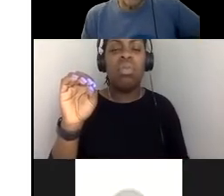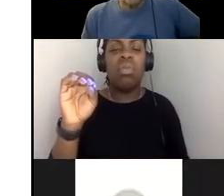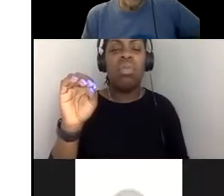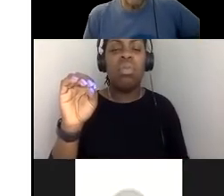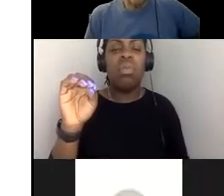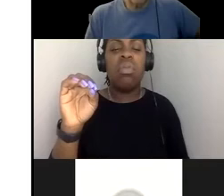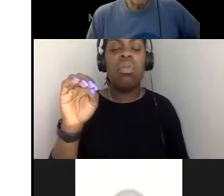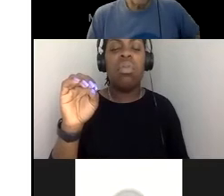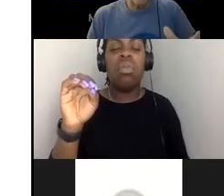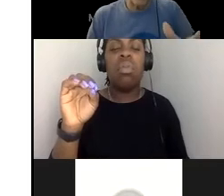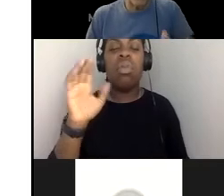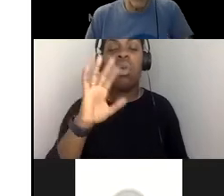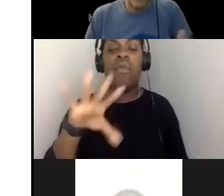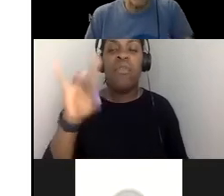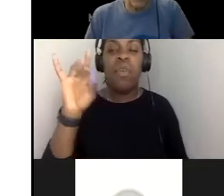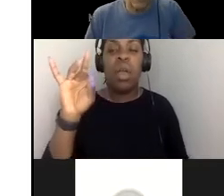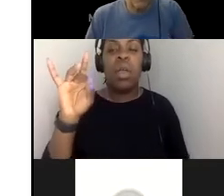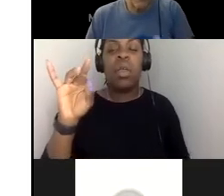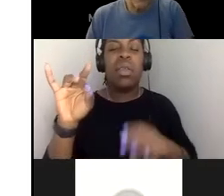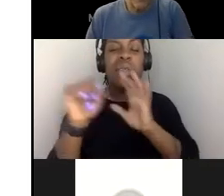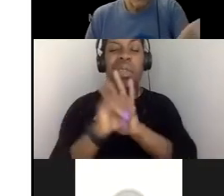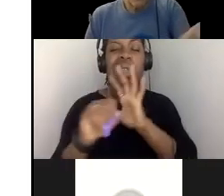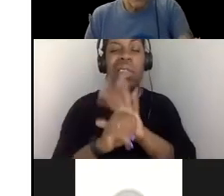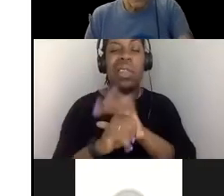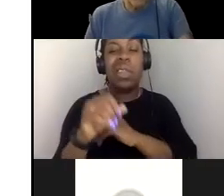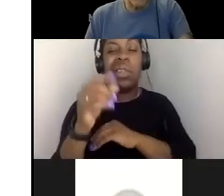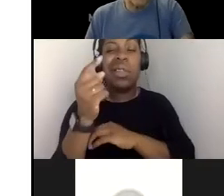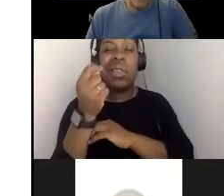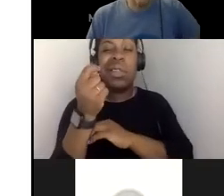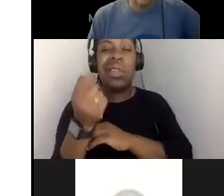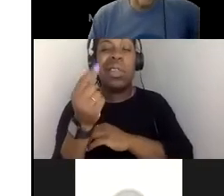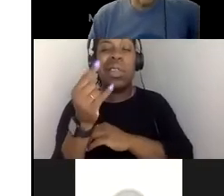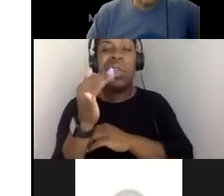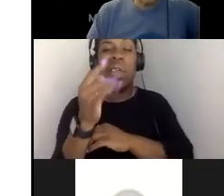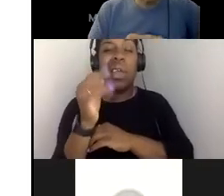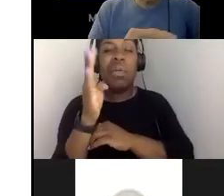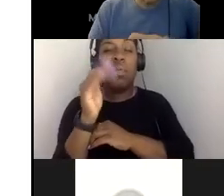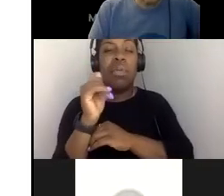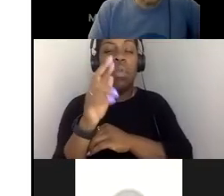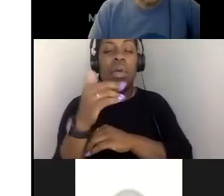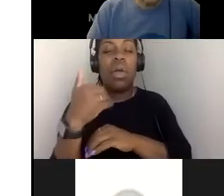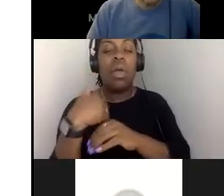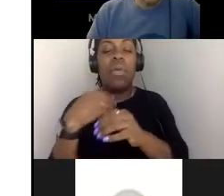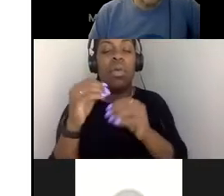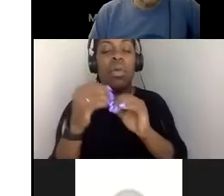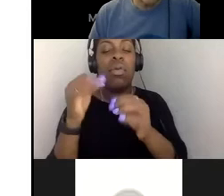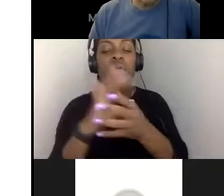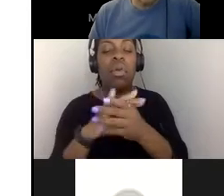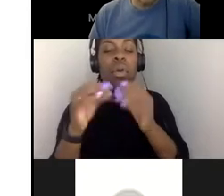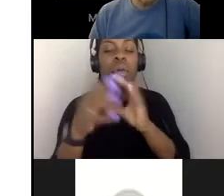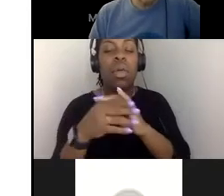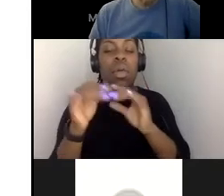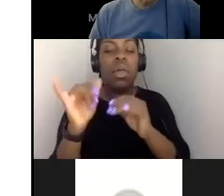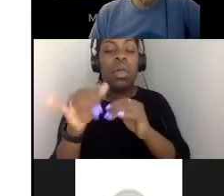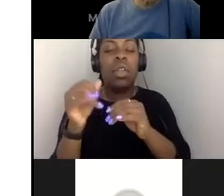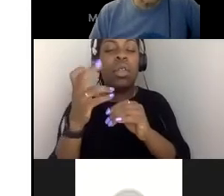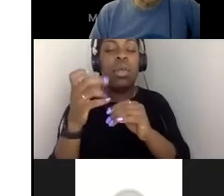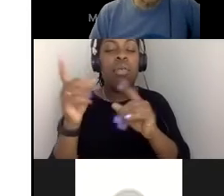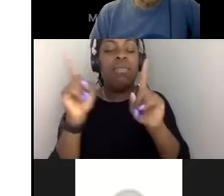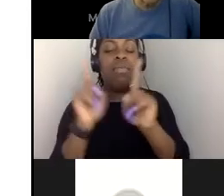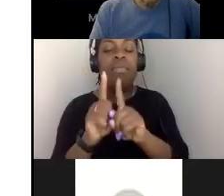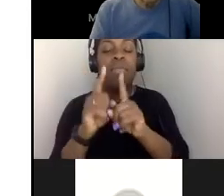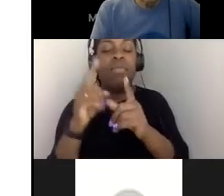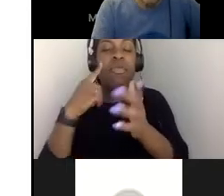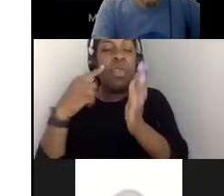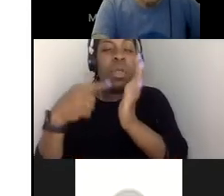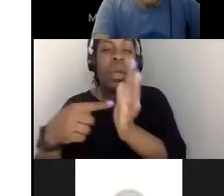we'll find that there's a sidebar, and that sidebar has a number of stories about electronic monitoring. So for